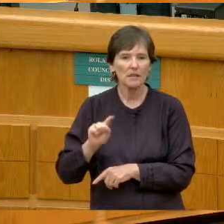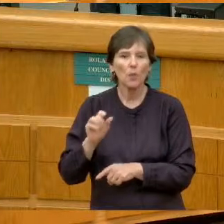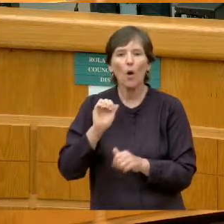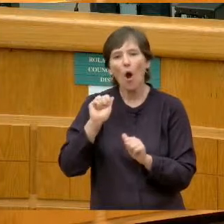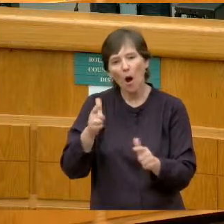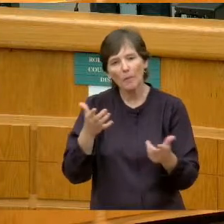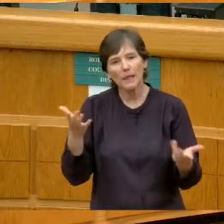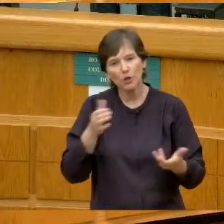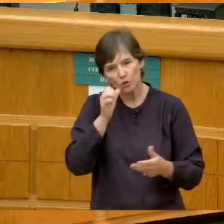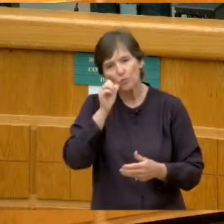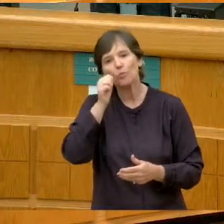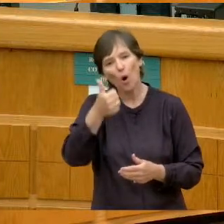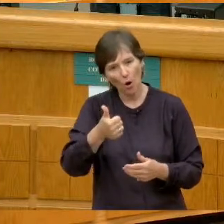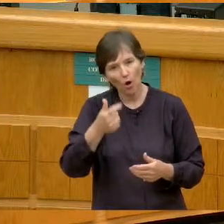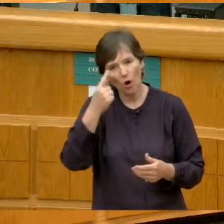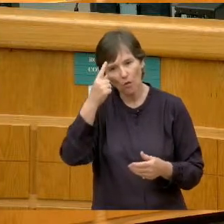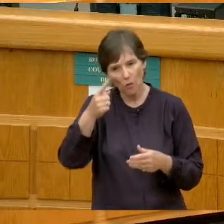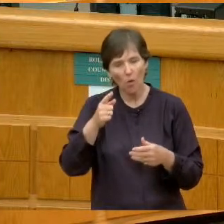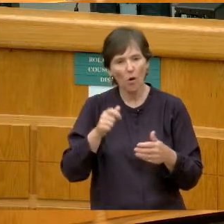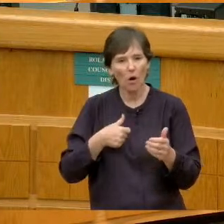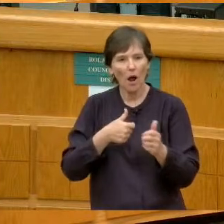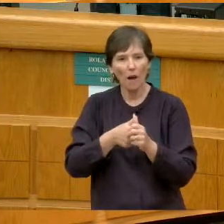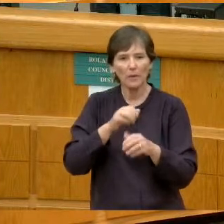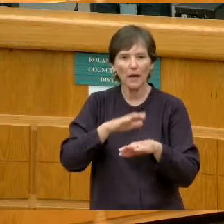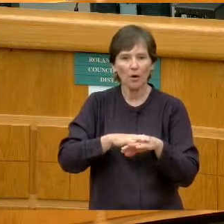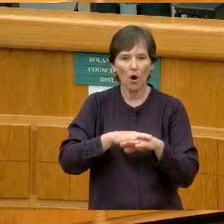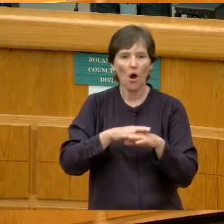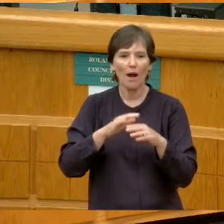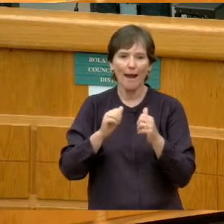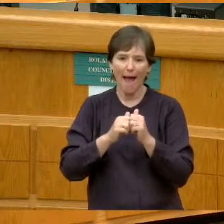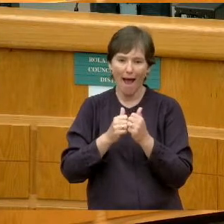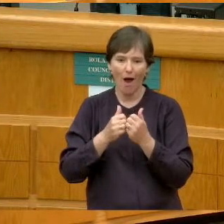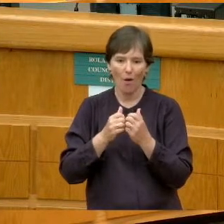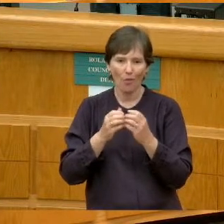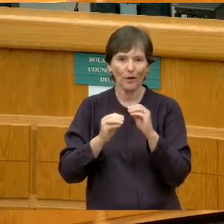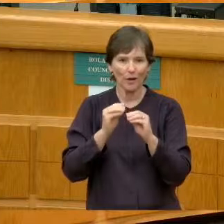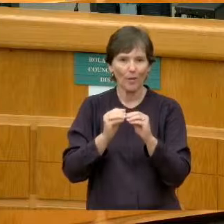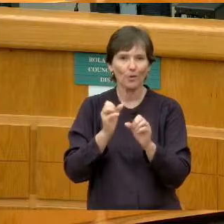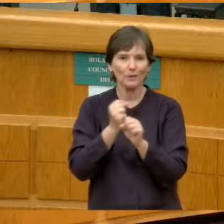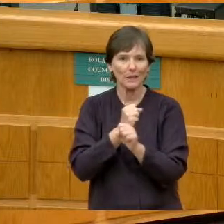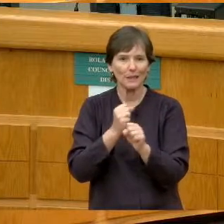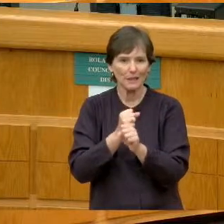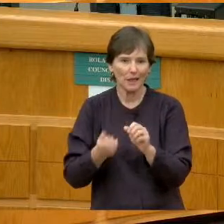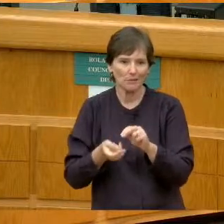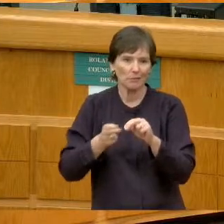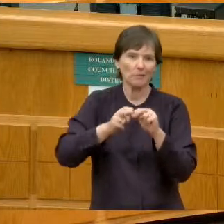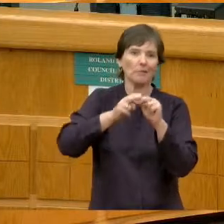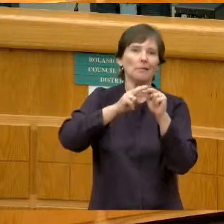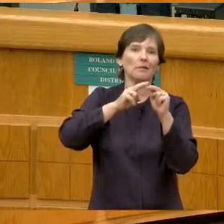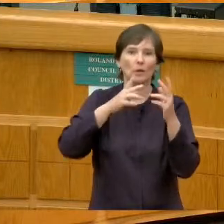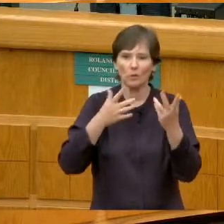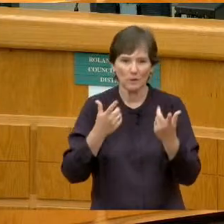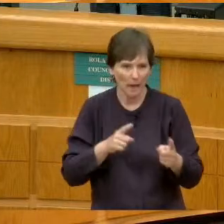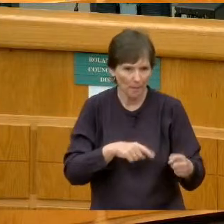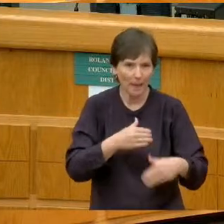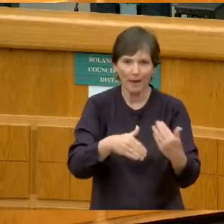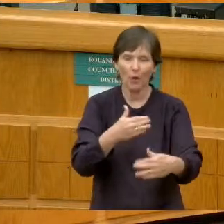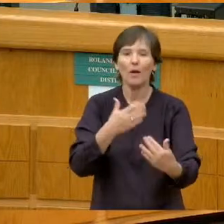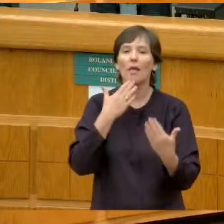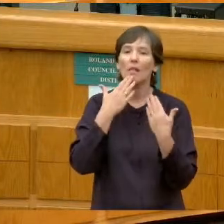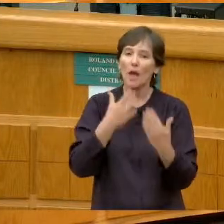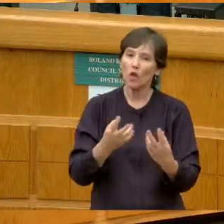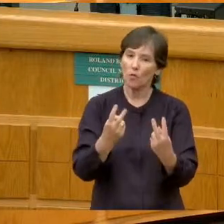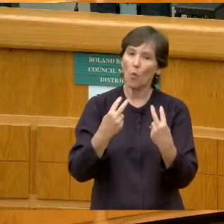his updated trend lines and tracking information that he's been doing. All right, so we thank you for watching. Remember